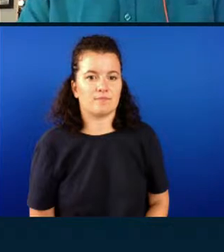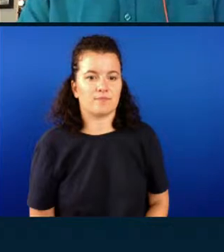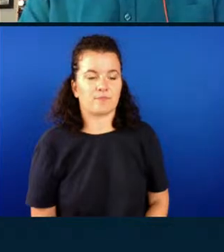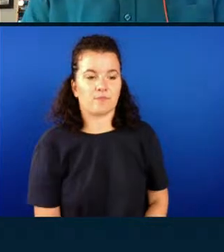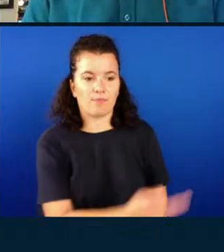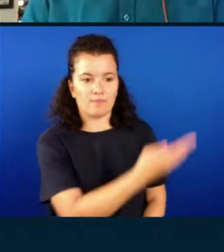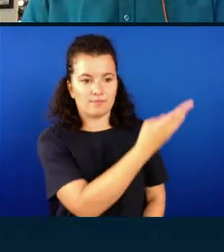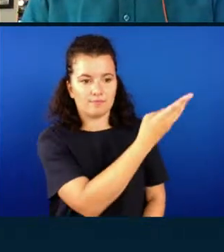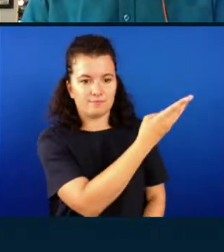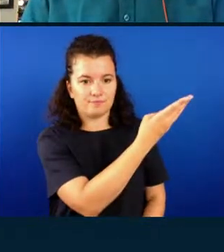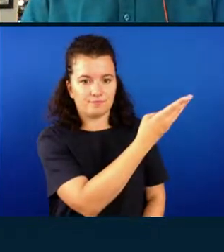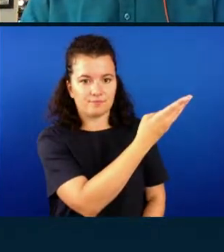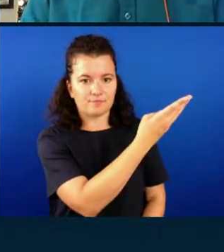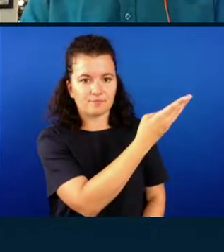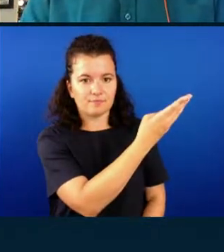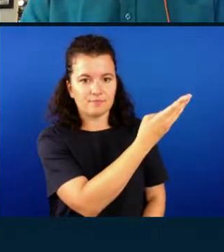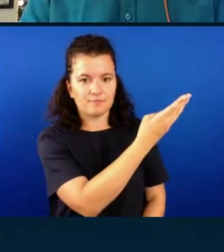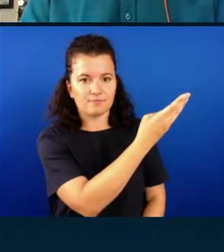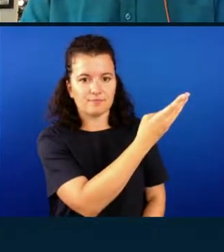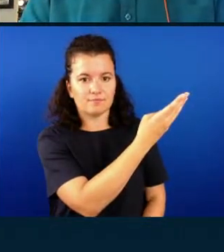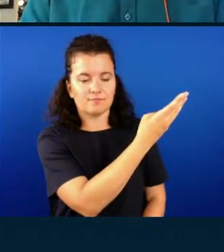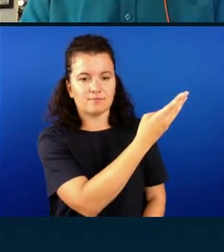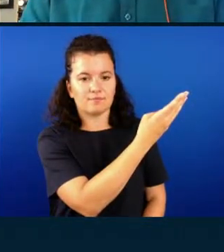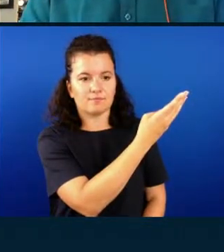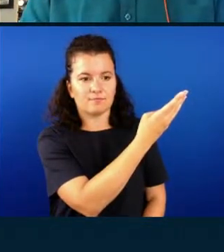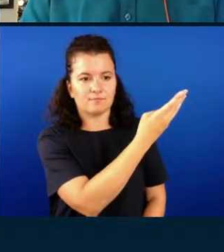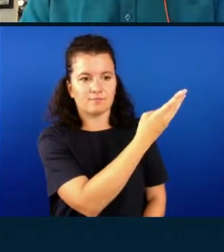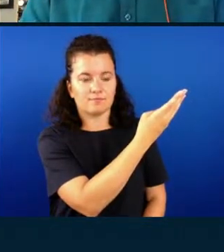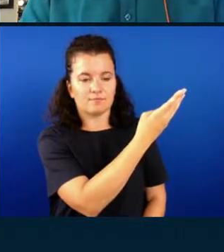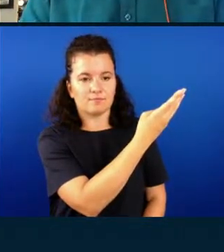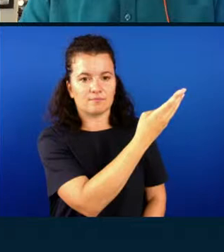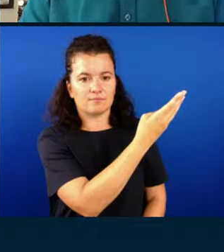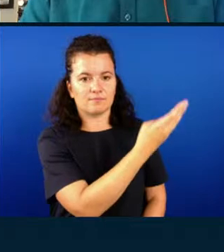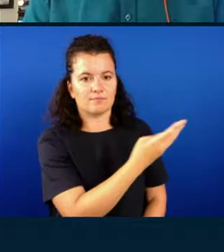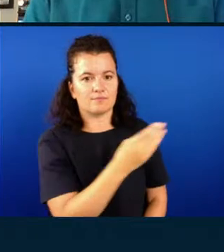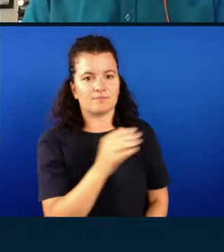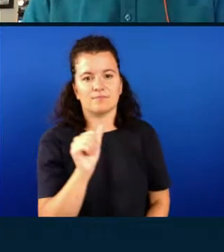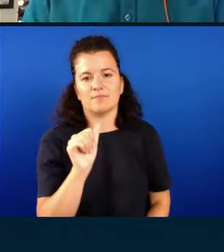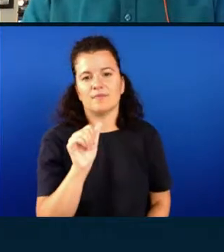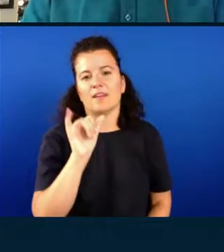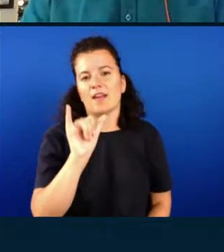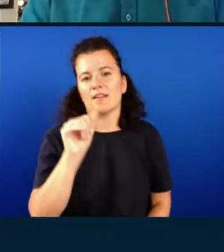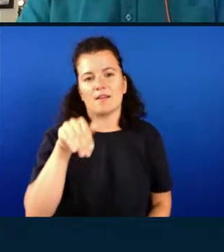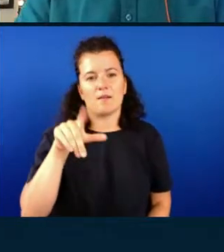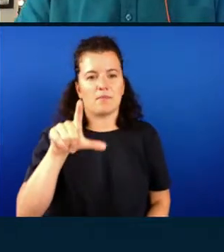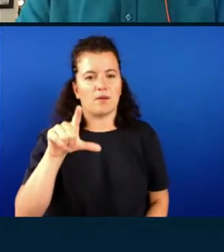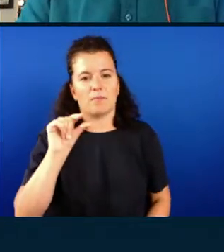and I do it like that. YAML still keeps throwing me sometimes. Name.